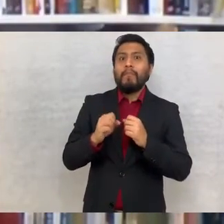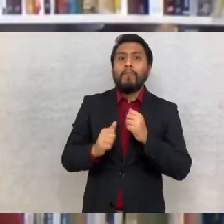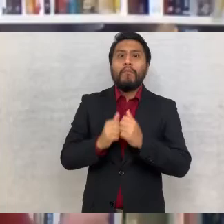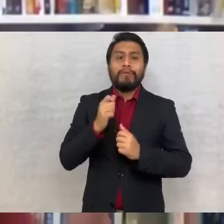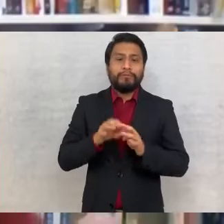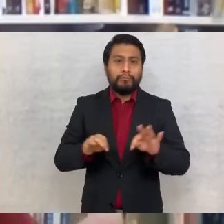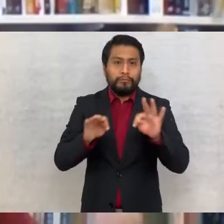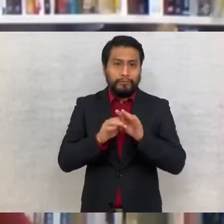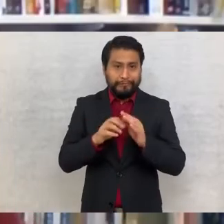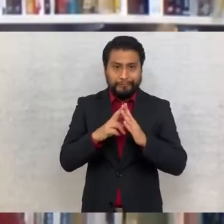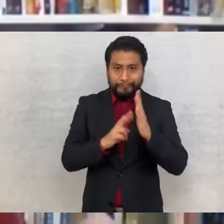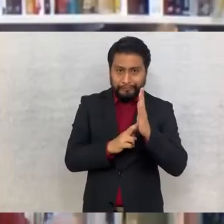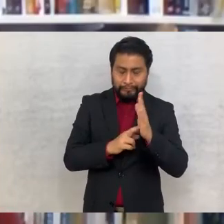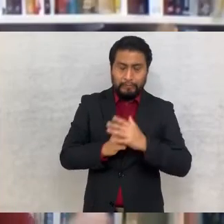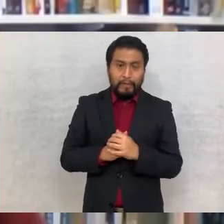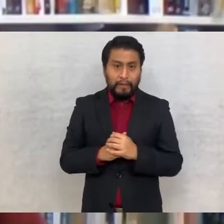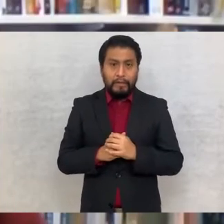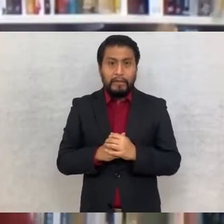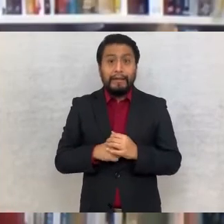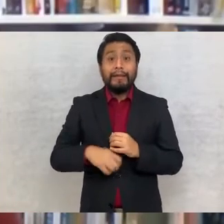underlying principle.